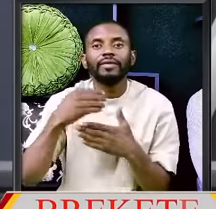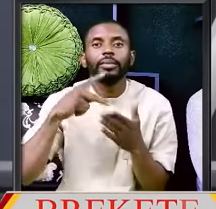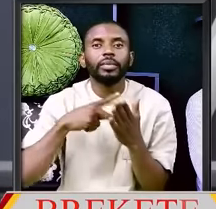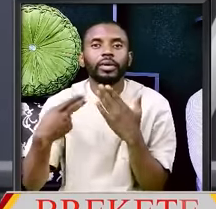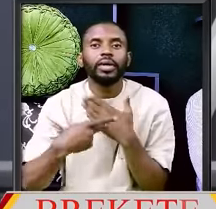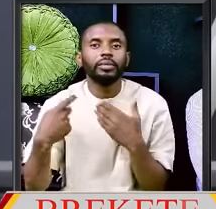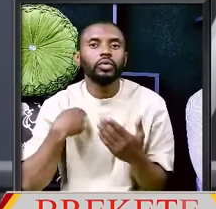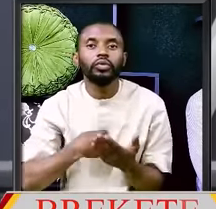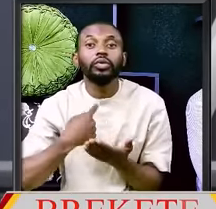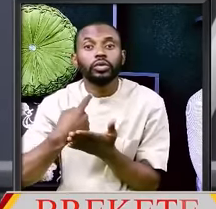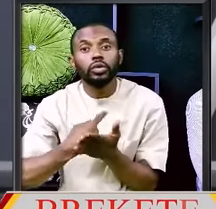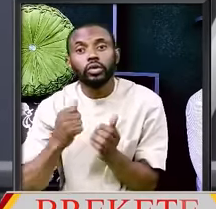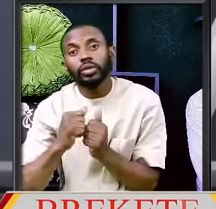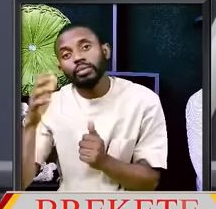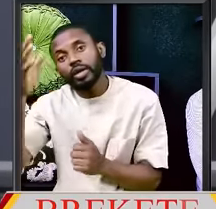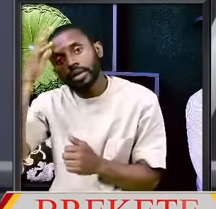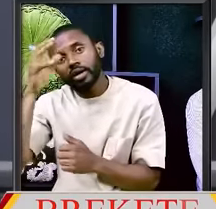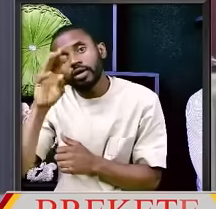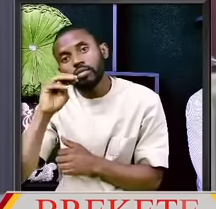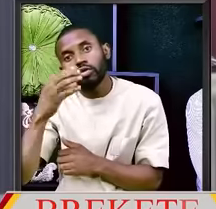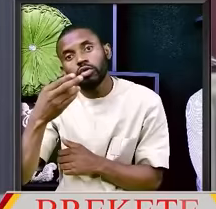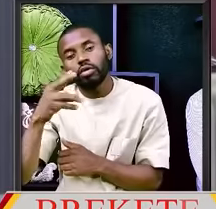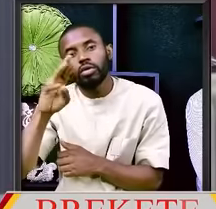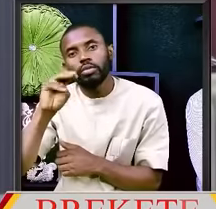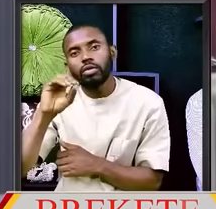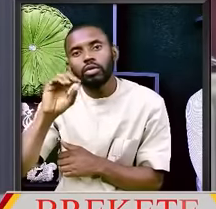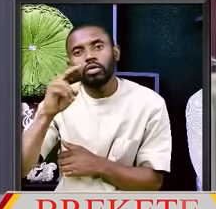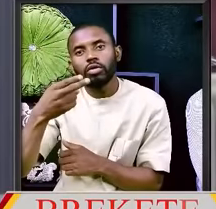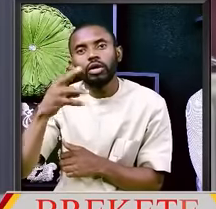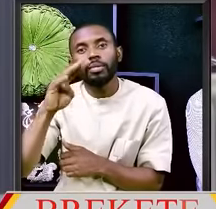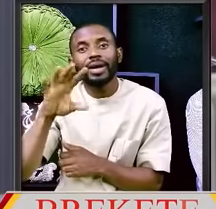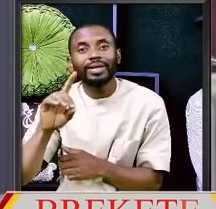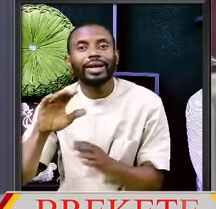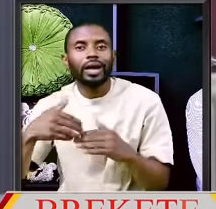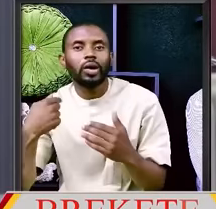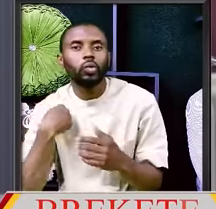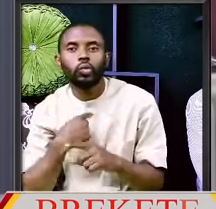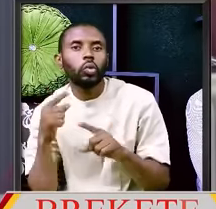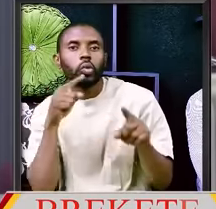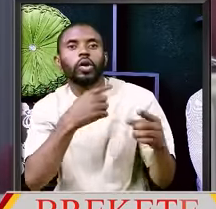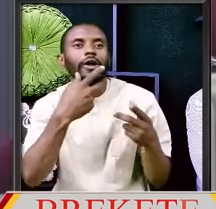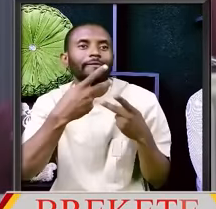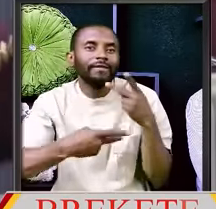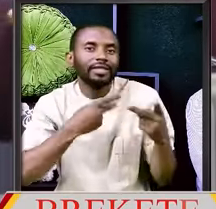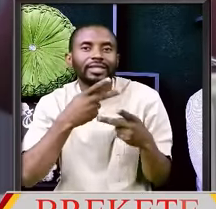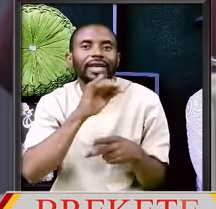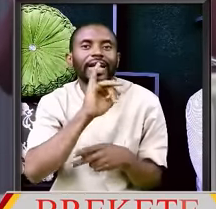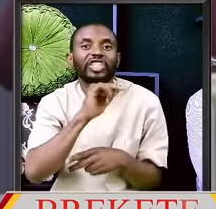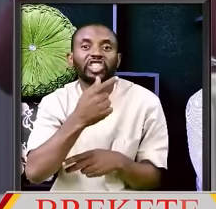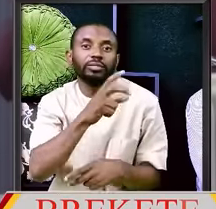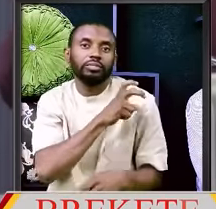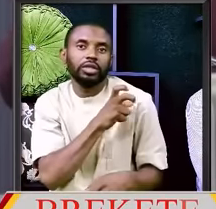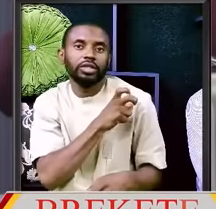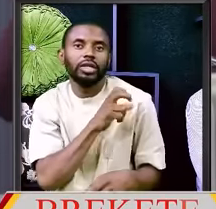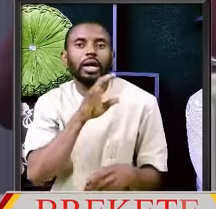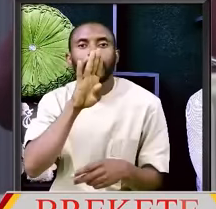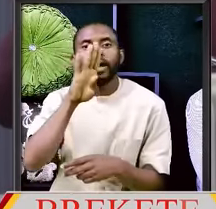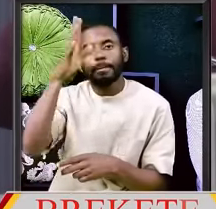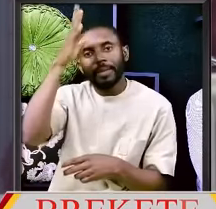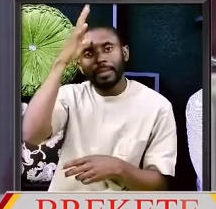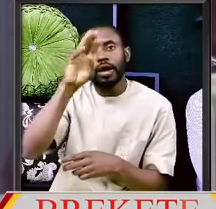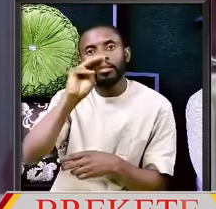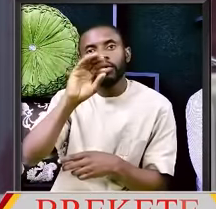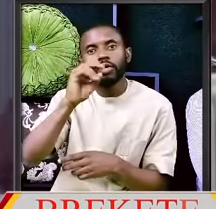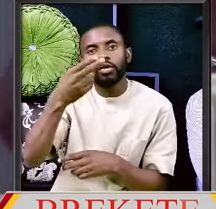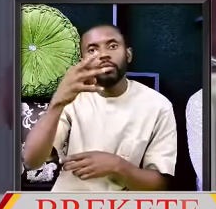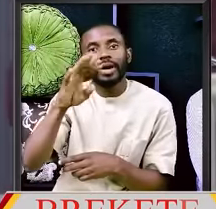Baba Mohbad how we go visit the Inspector General of Police. Make Baba Mohbad present the letter by